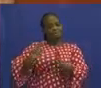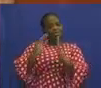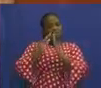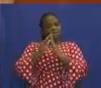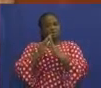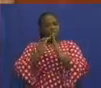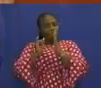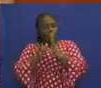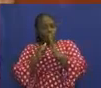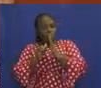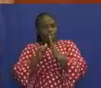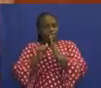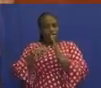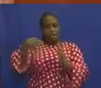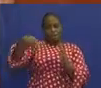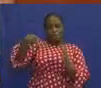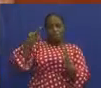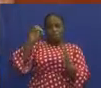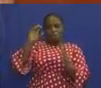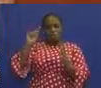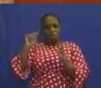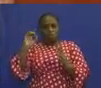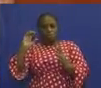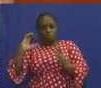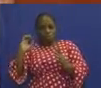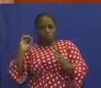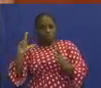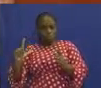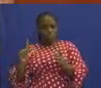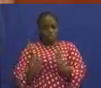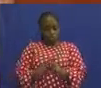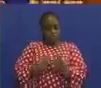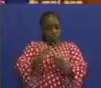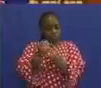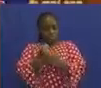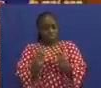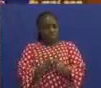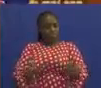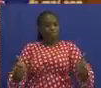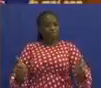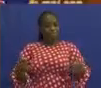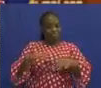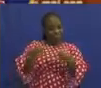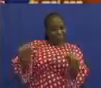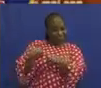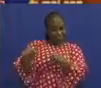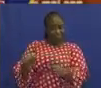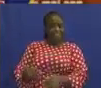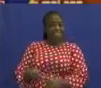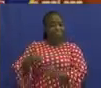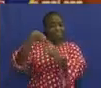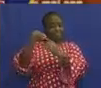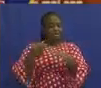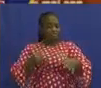at the protocols that have been put in place for social and public gatherings, in particular weddings